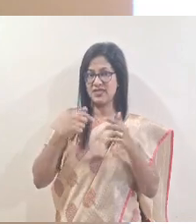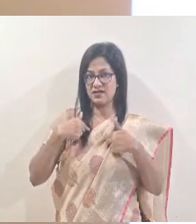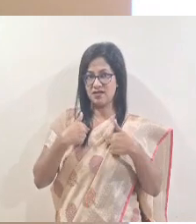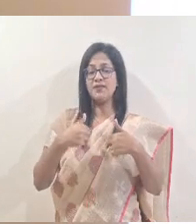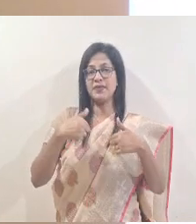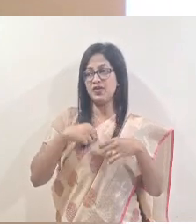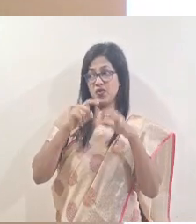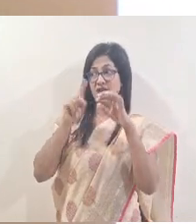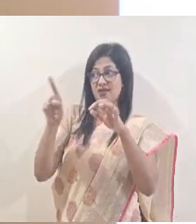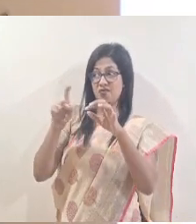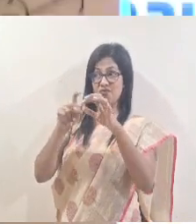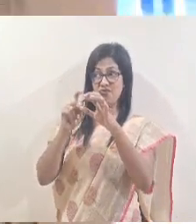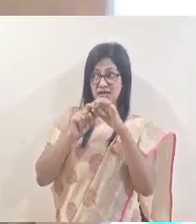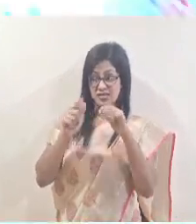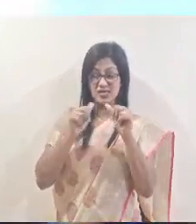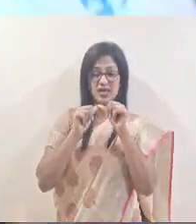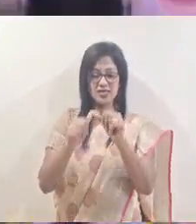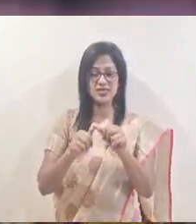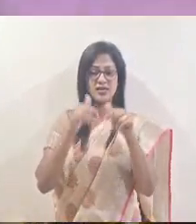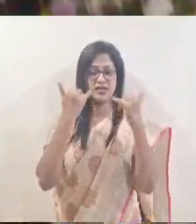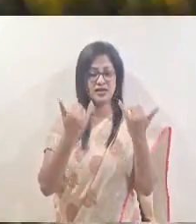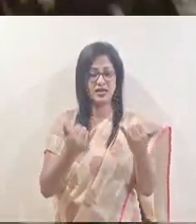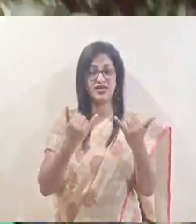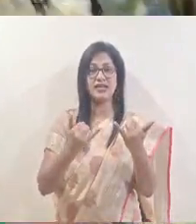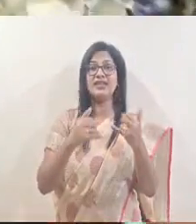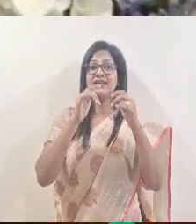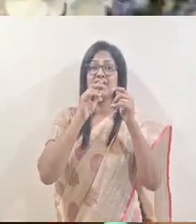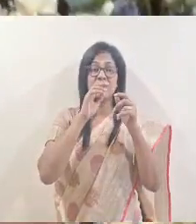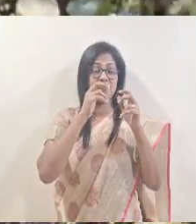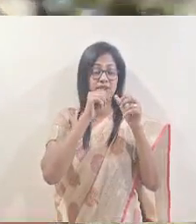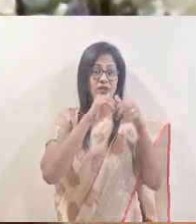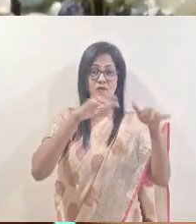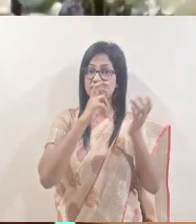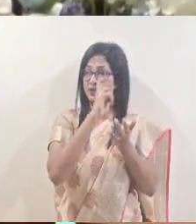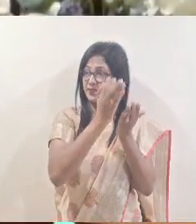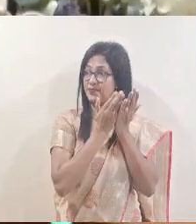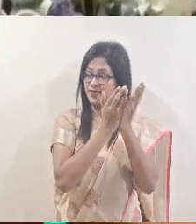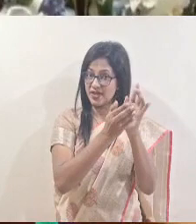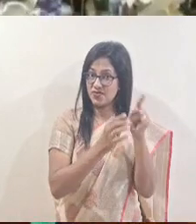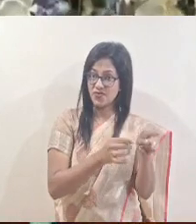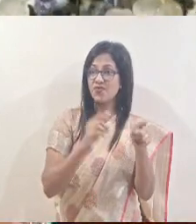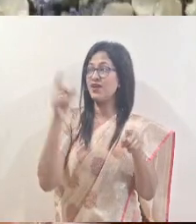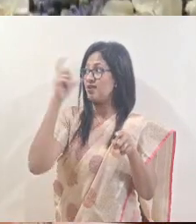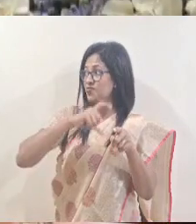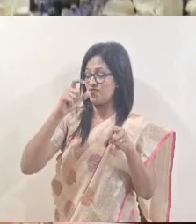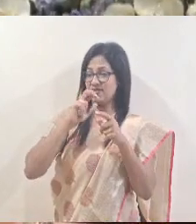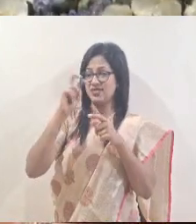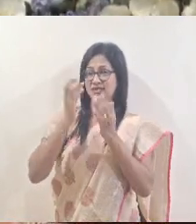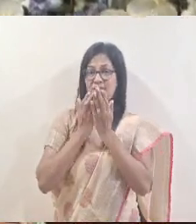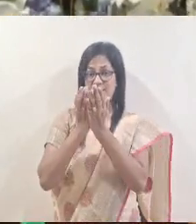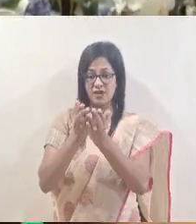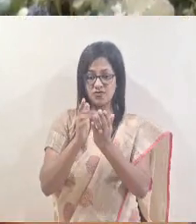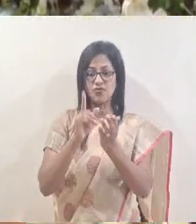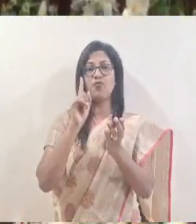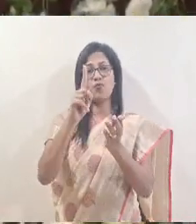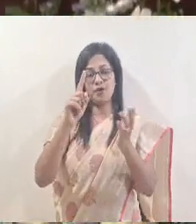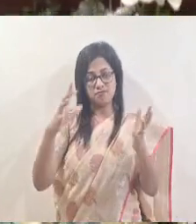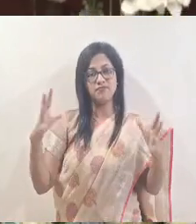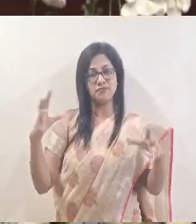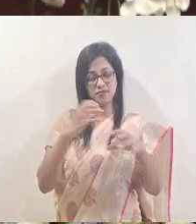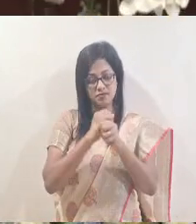a question, currently right now, like Water Metro and the Kochi Metro are actually under the one